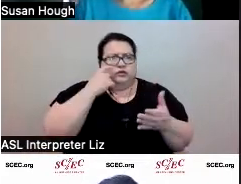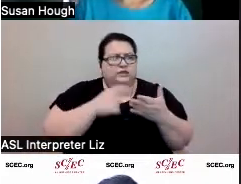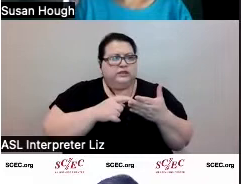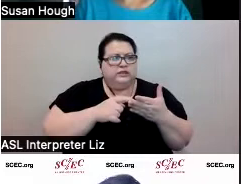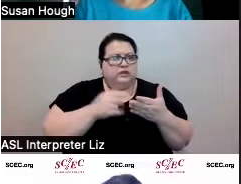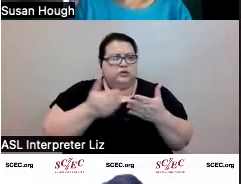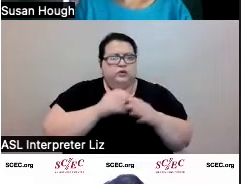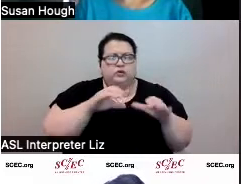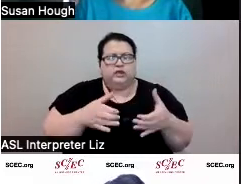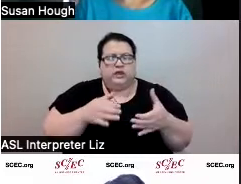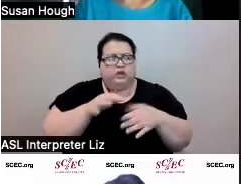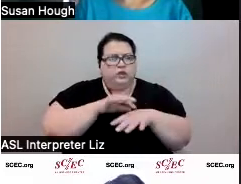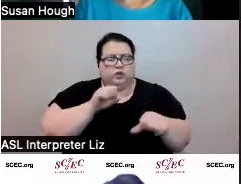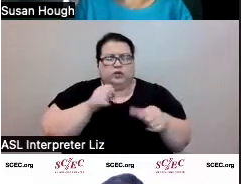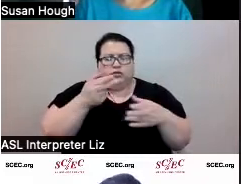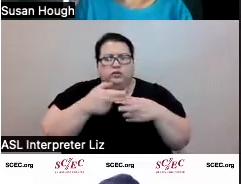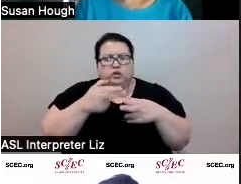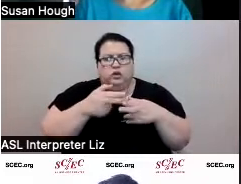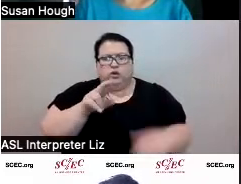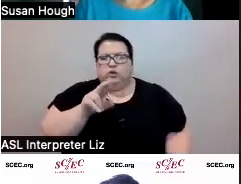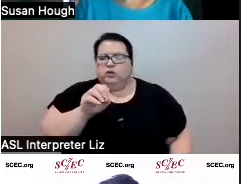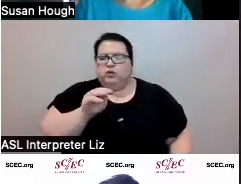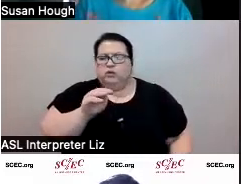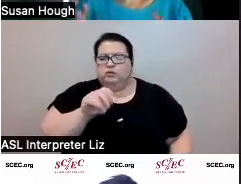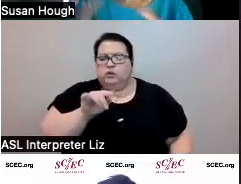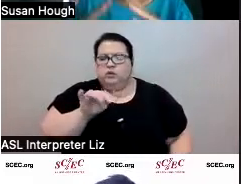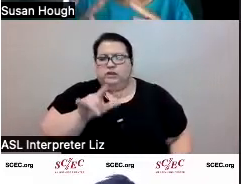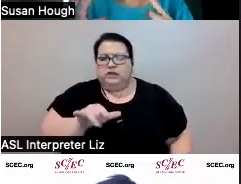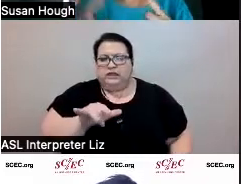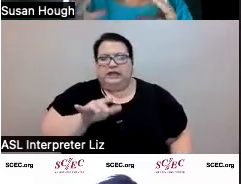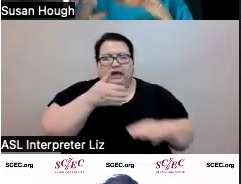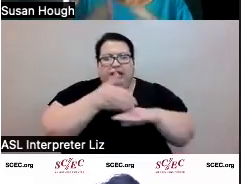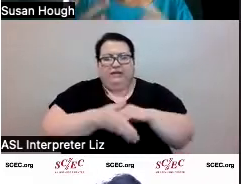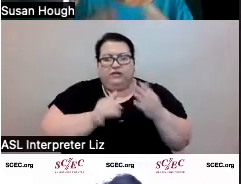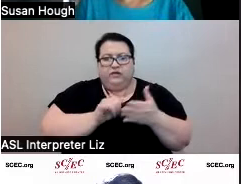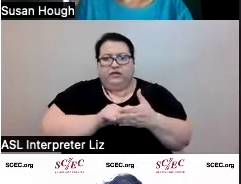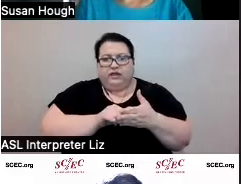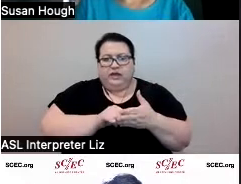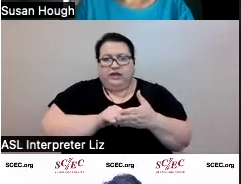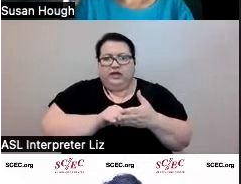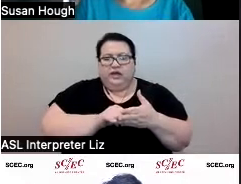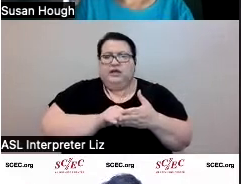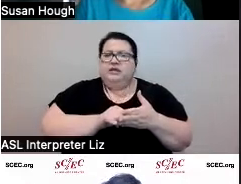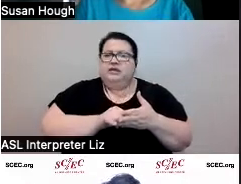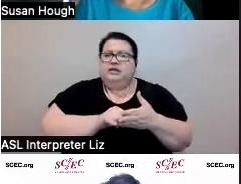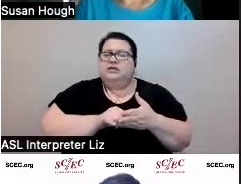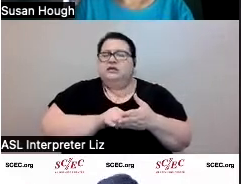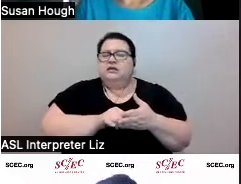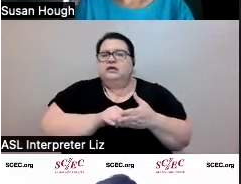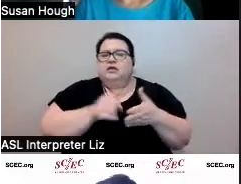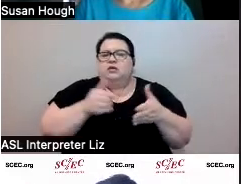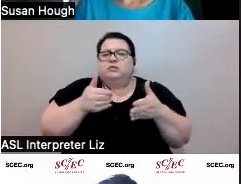new class of earthquakes called remotely triggered earthquakes. So aftershocks cluster in proximity to a main